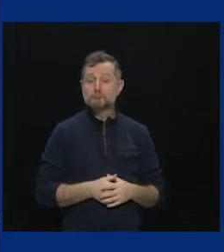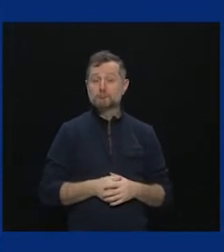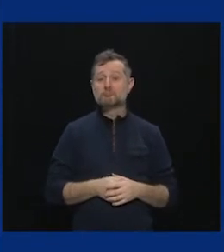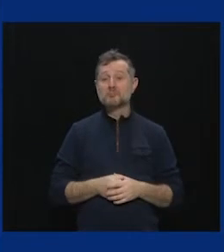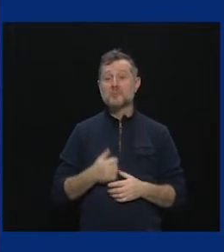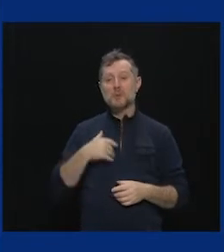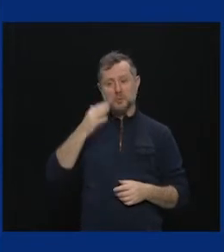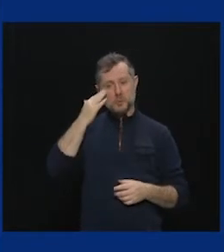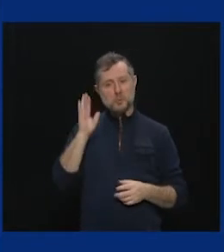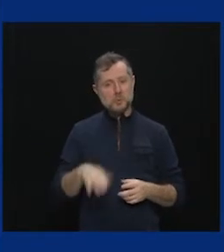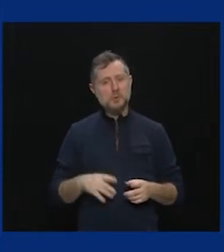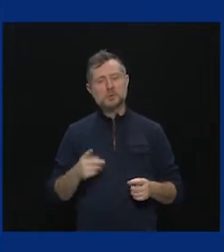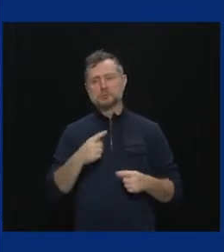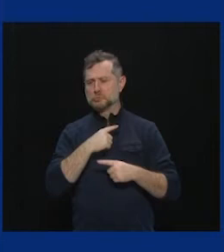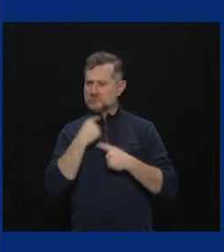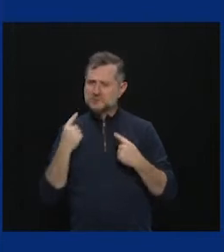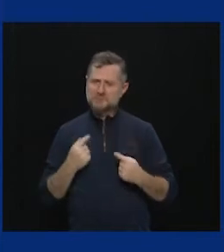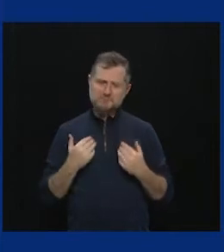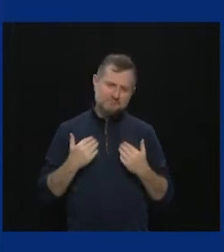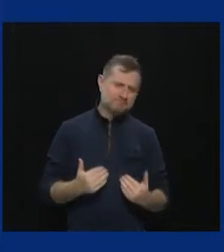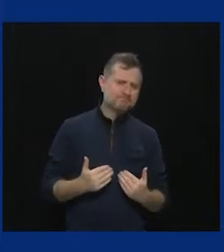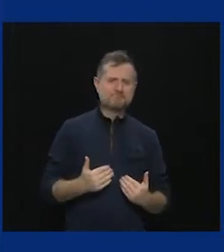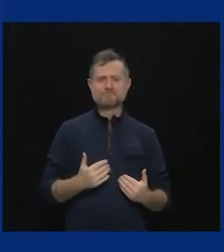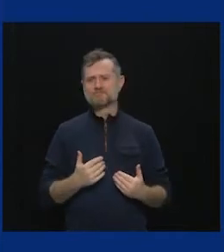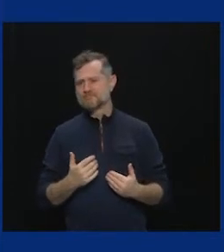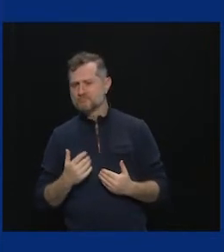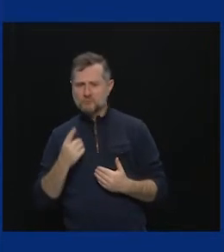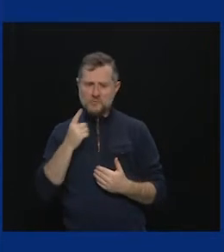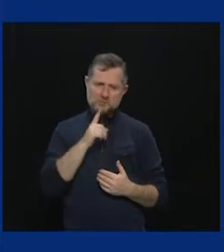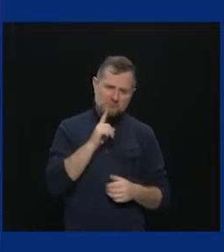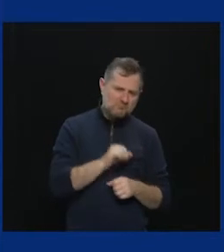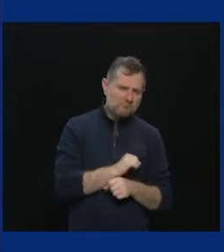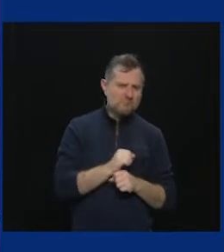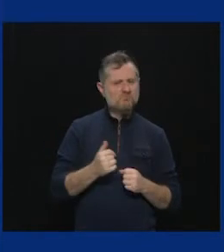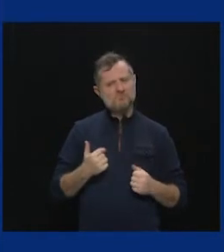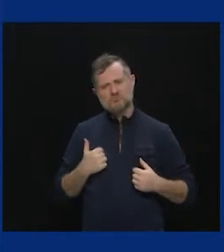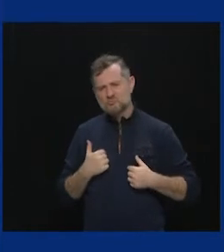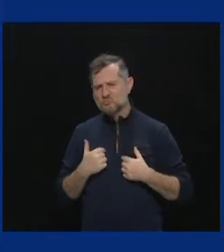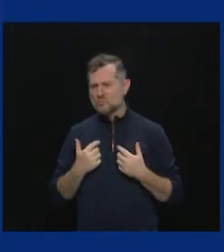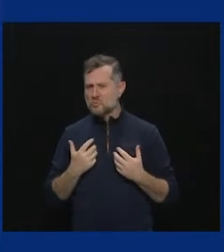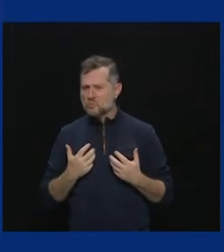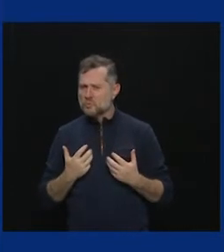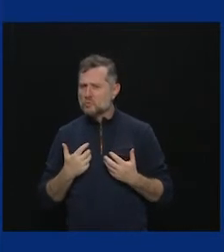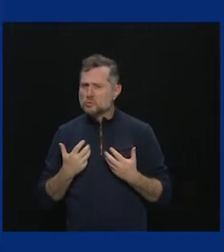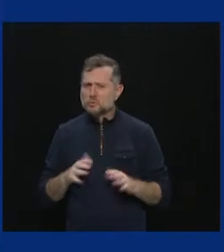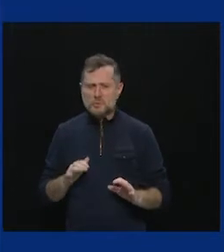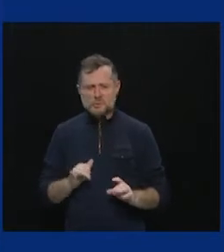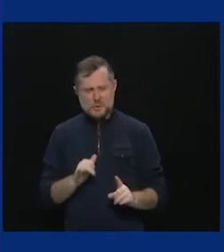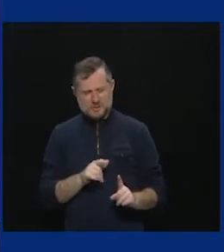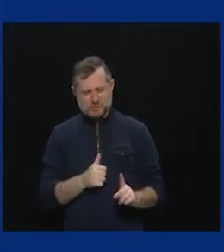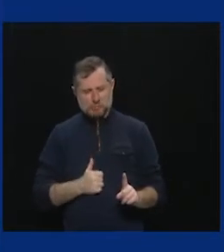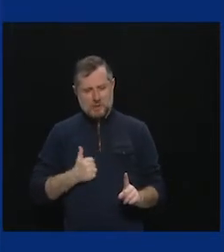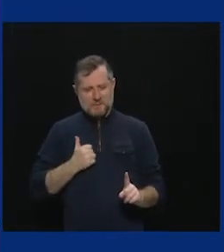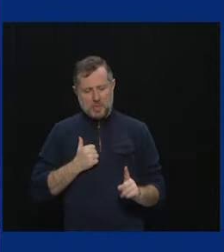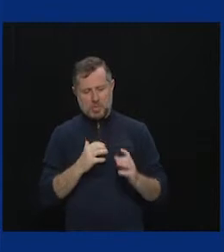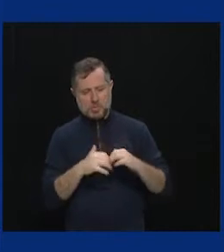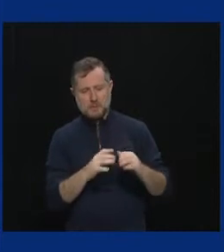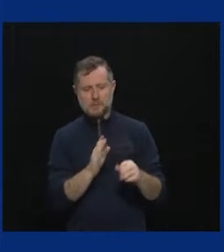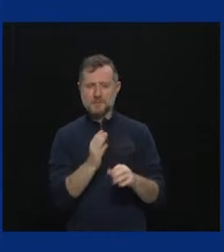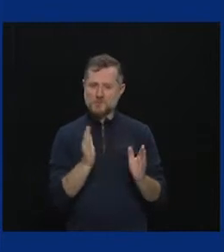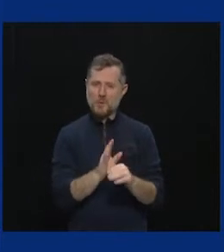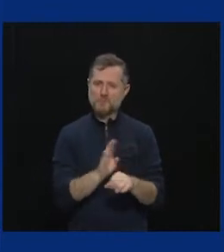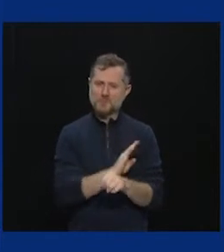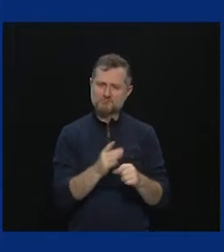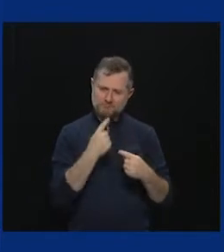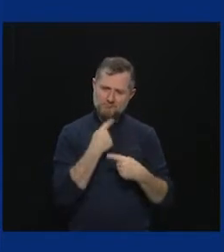and soul into it, and they just want to be given a chance to survive. So we are going to be announcing my plan to propose for the next